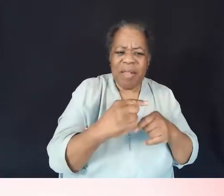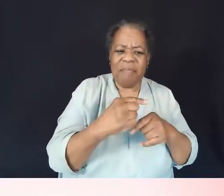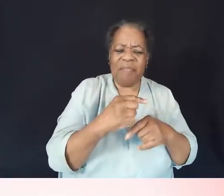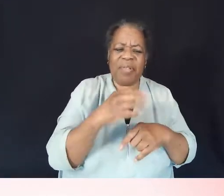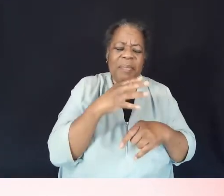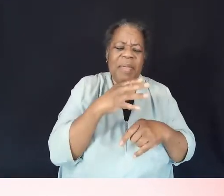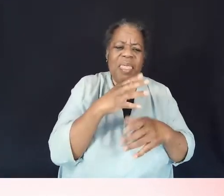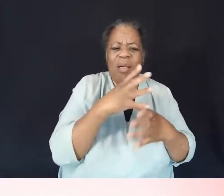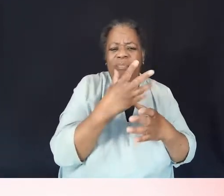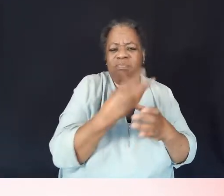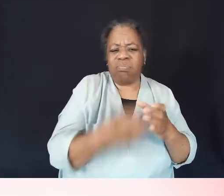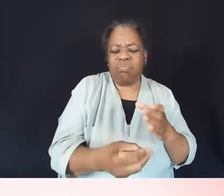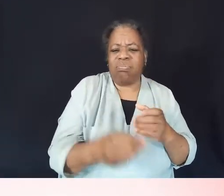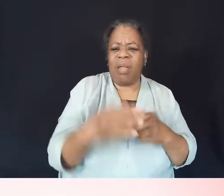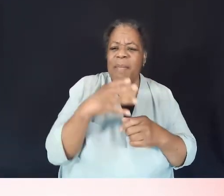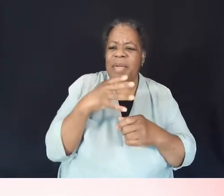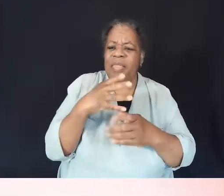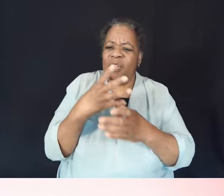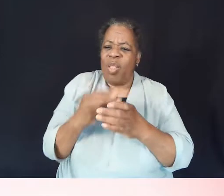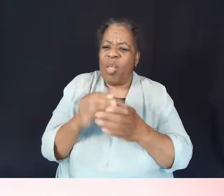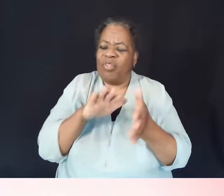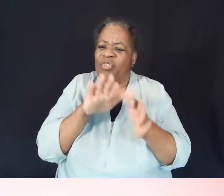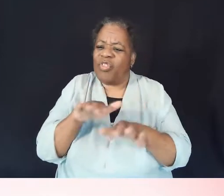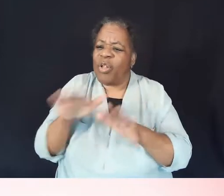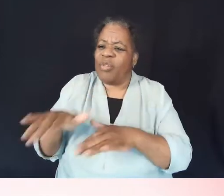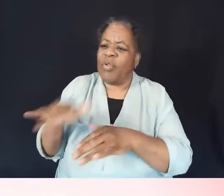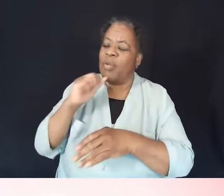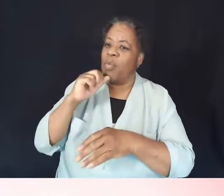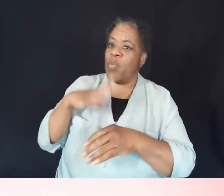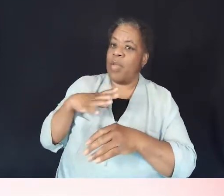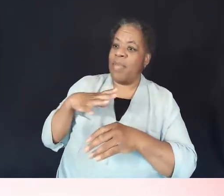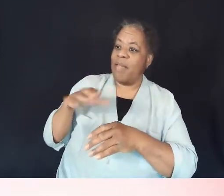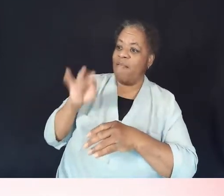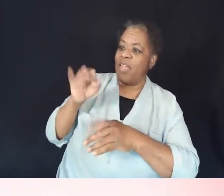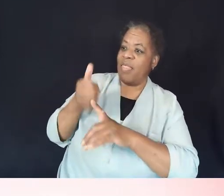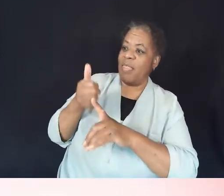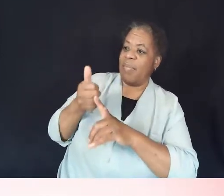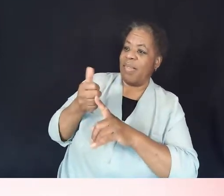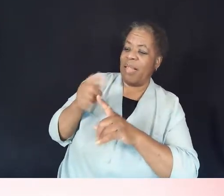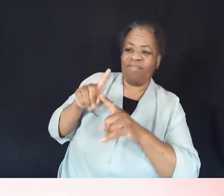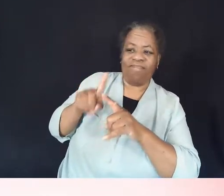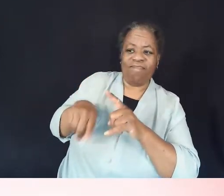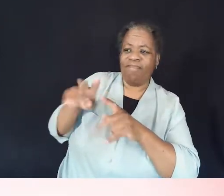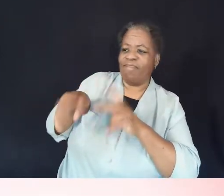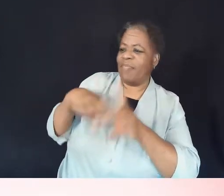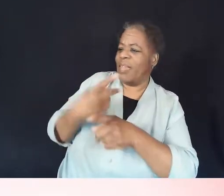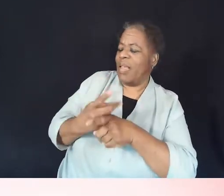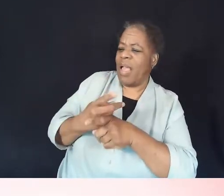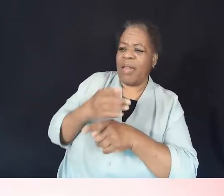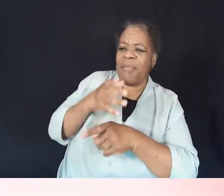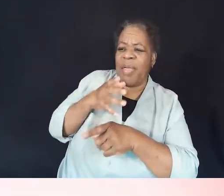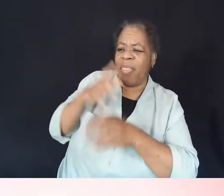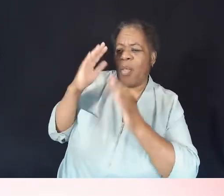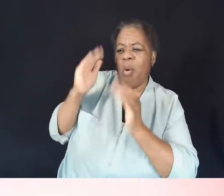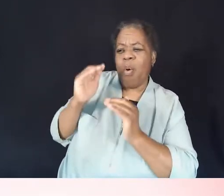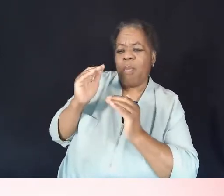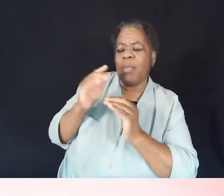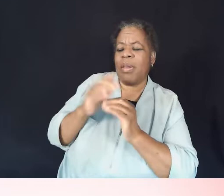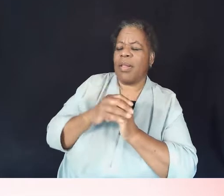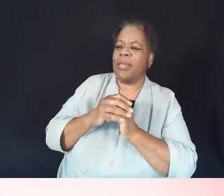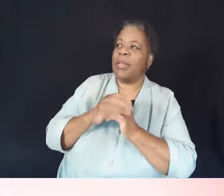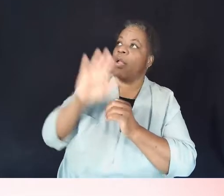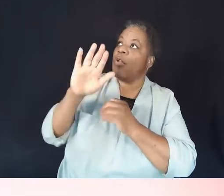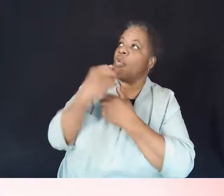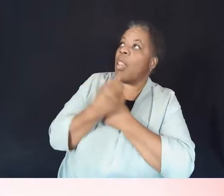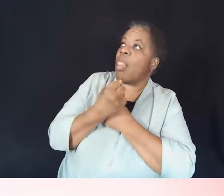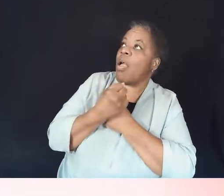who've lost children, and women who have found themselves unable to be the kind of mother that they'd hoped to be. May your love and peace surround